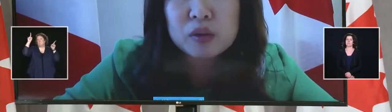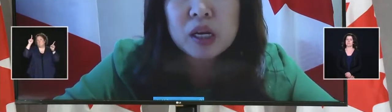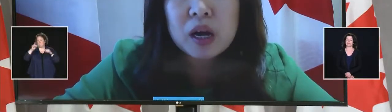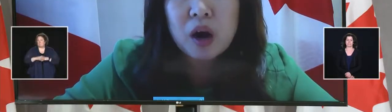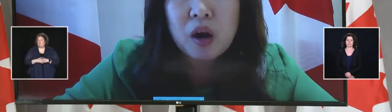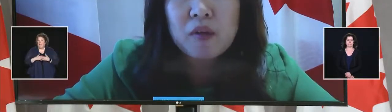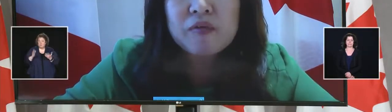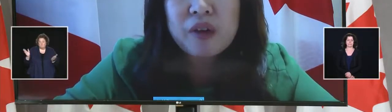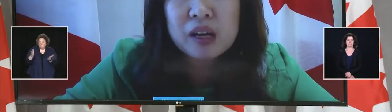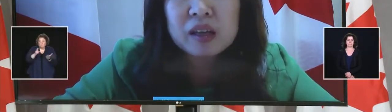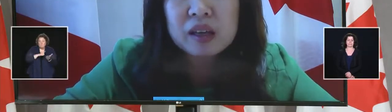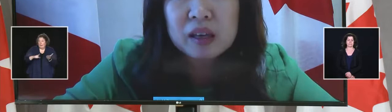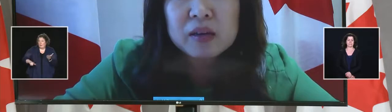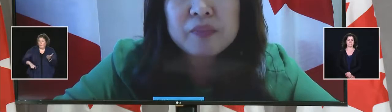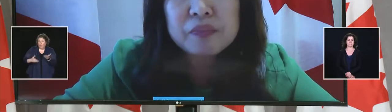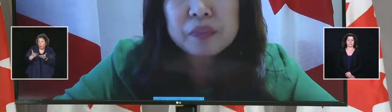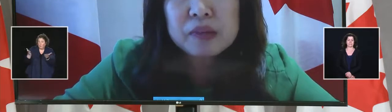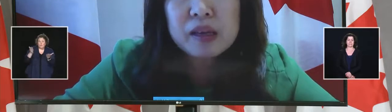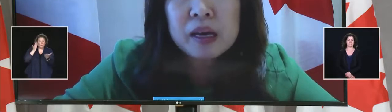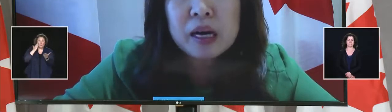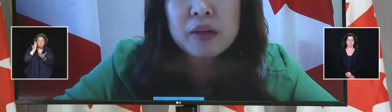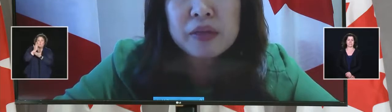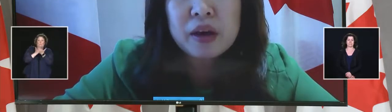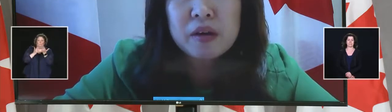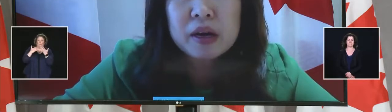big landlords are filing in